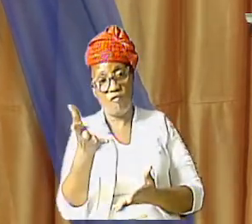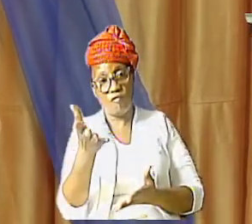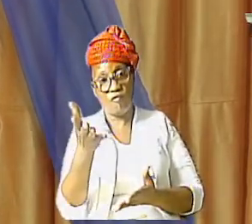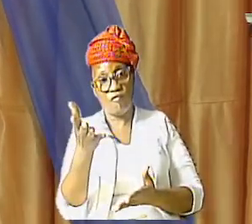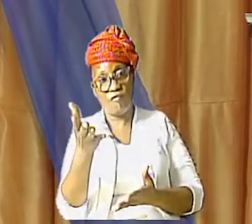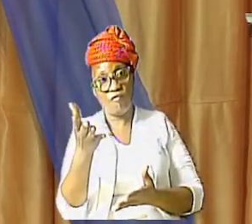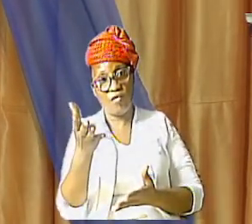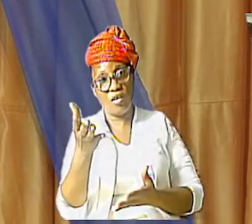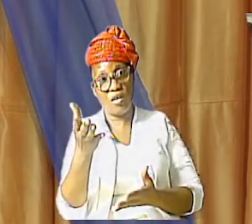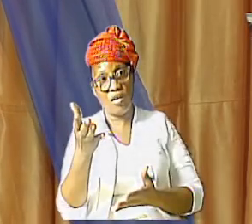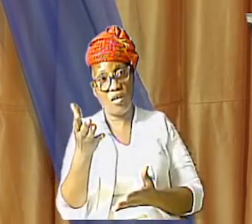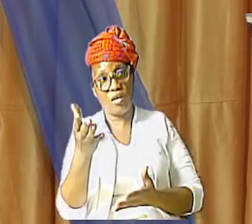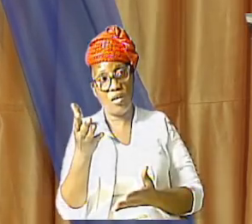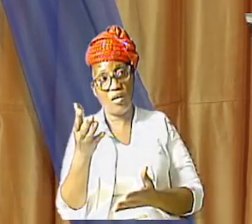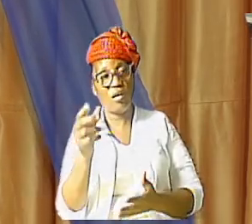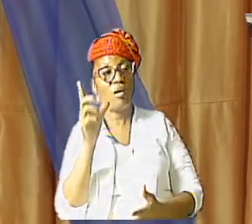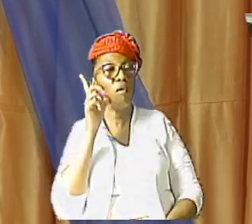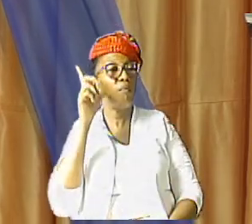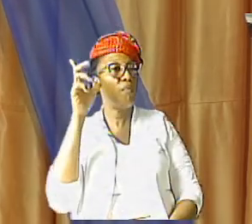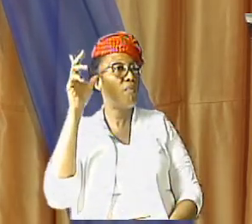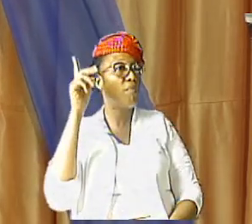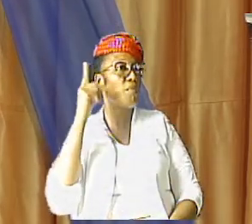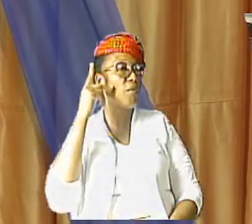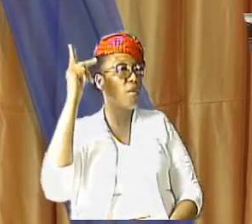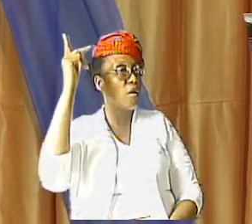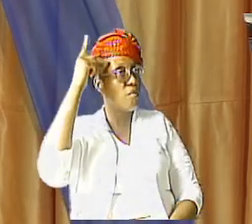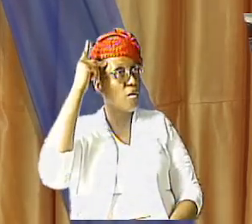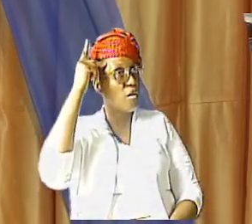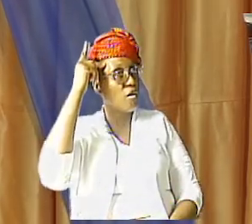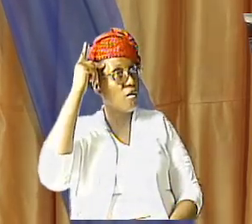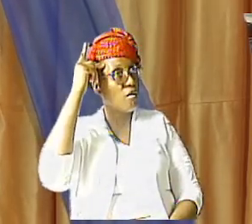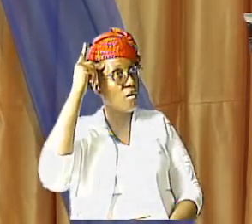your student, the students or your children,